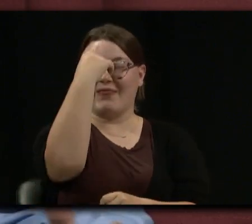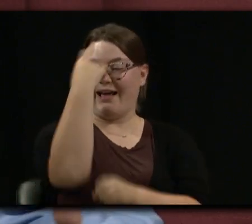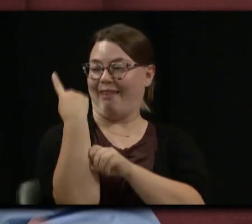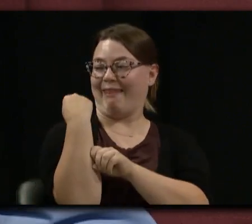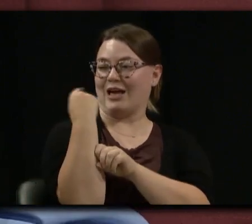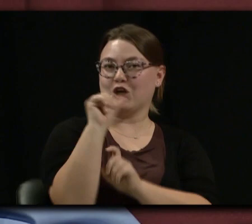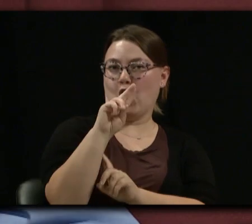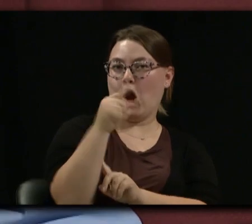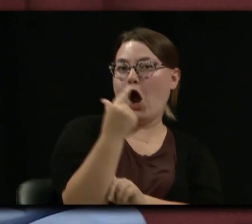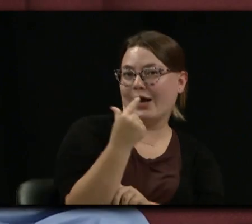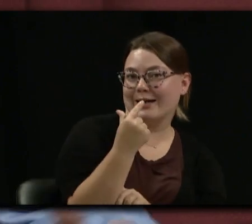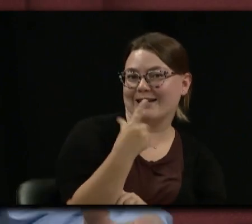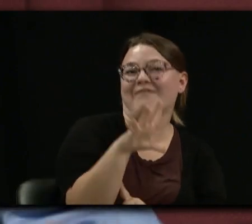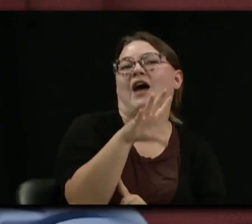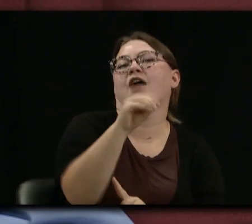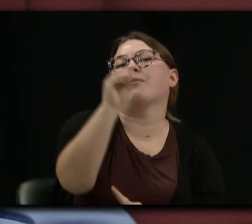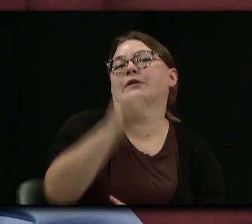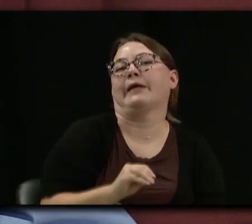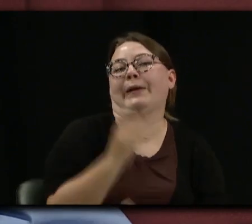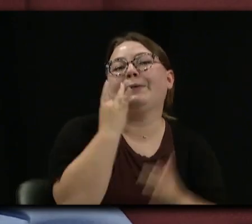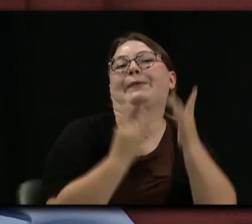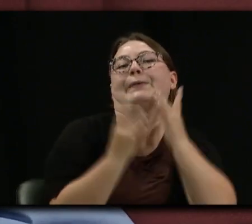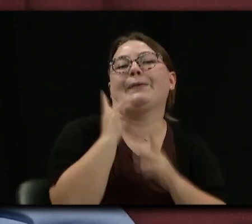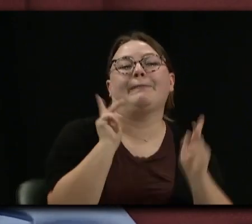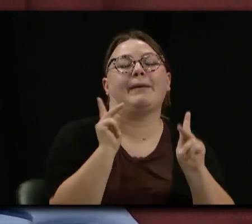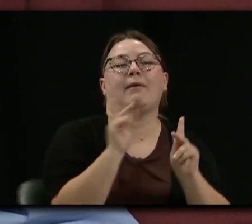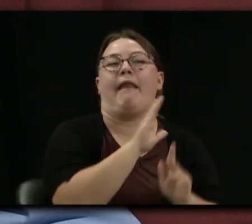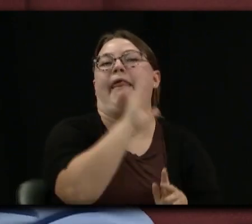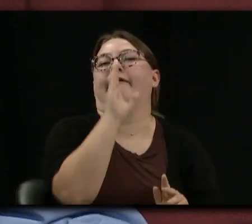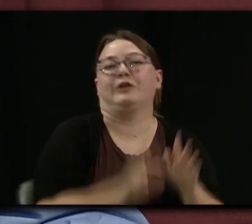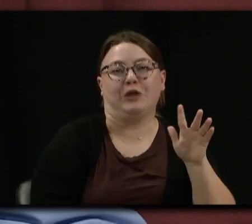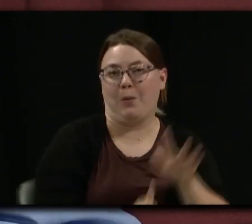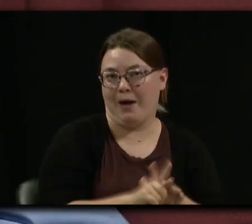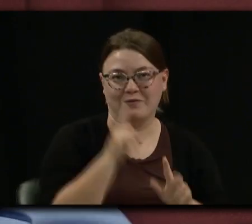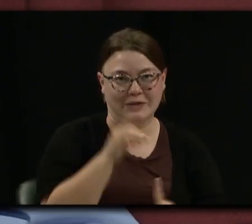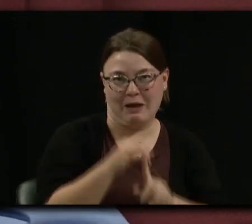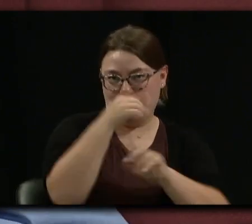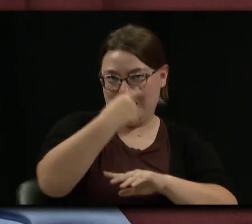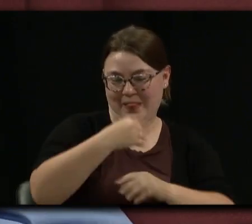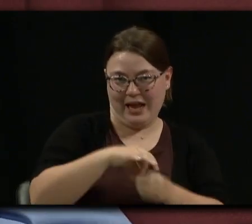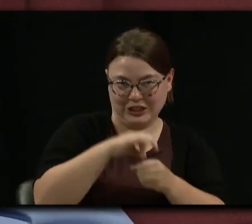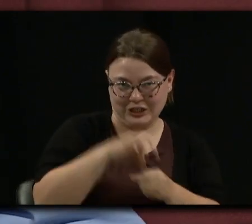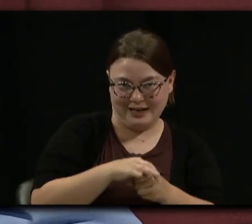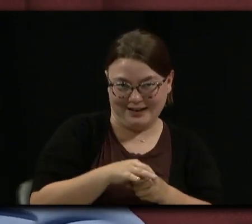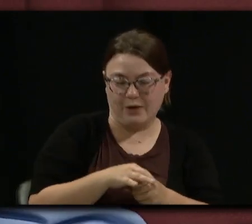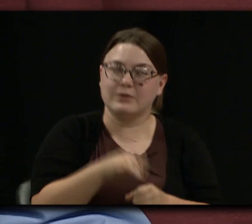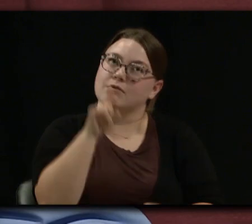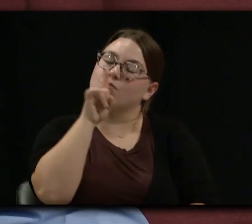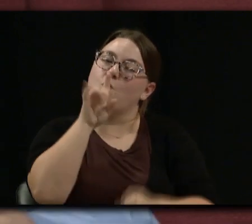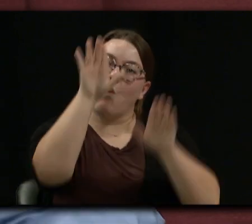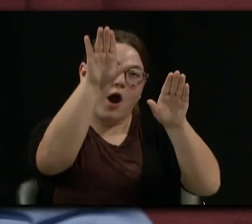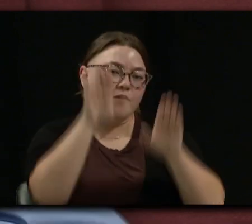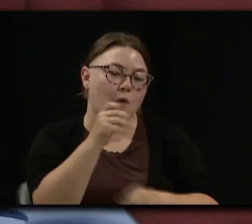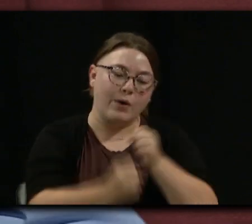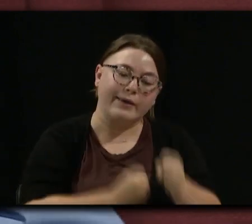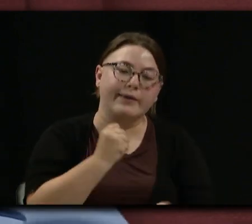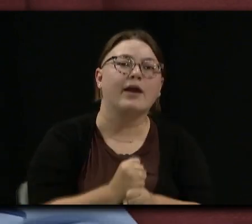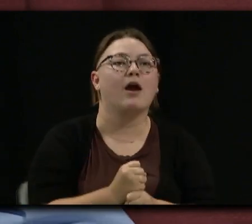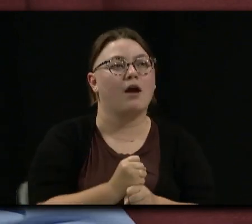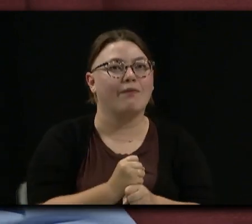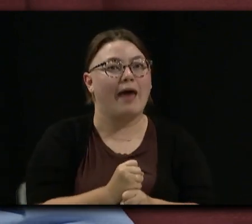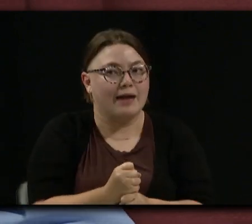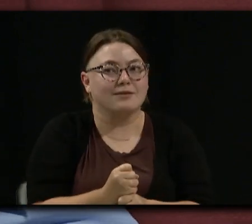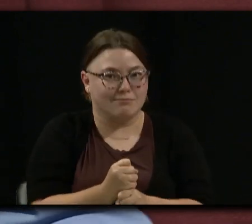when we barely made 5%, it's an extremely great year, and that's all credit to the voters who saw an issue and came out and